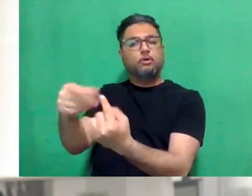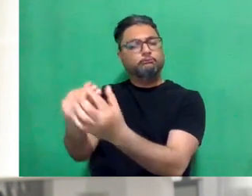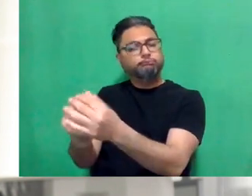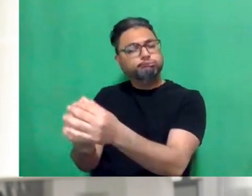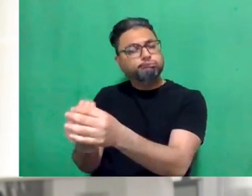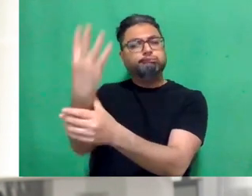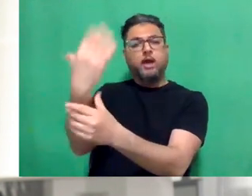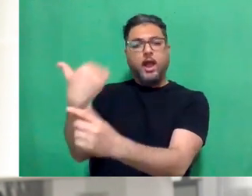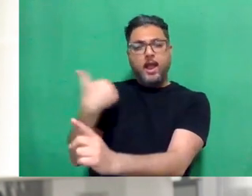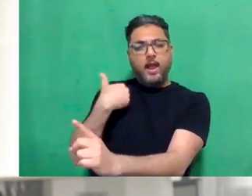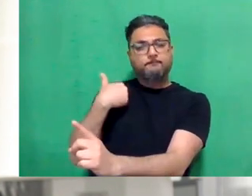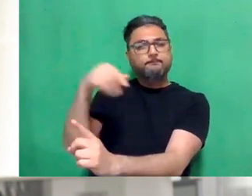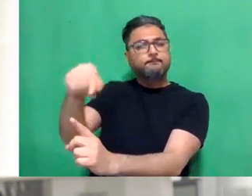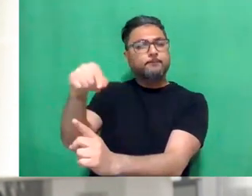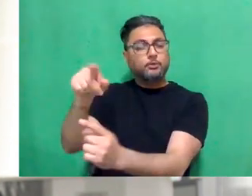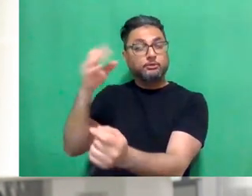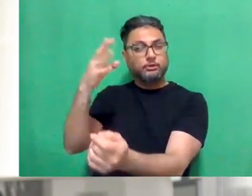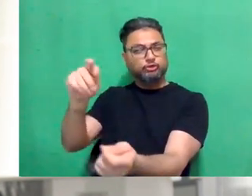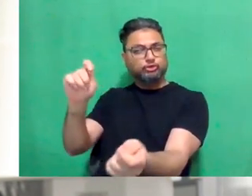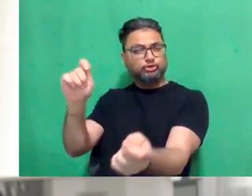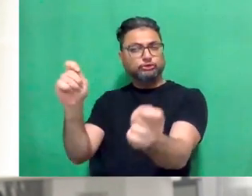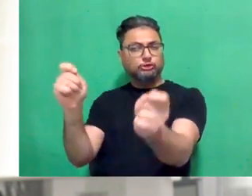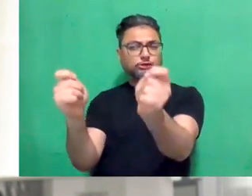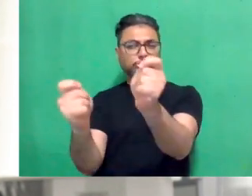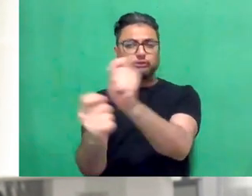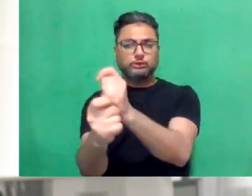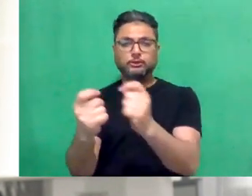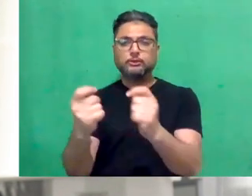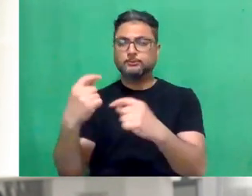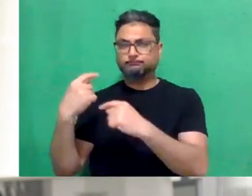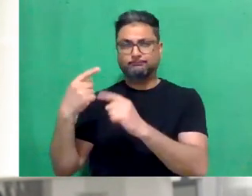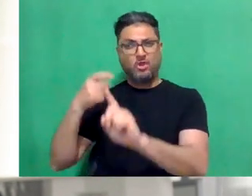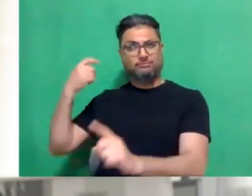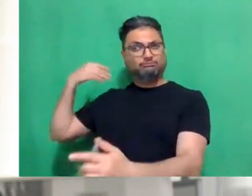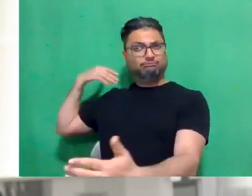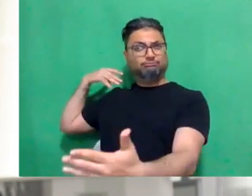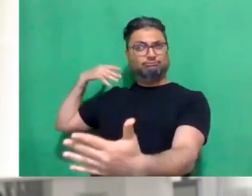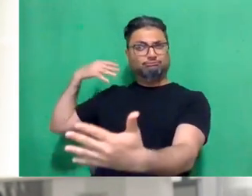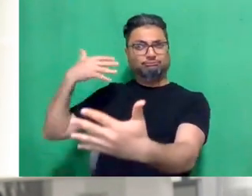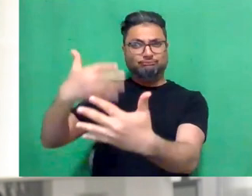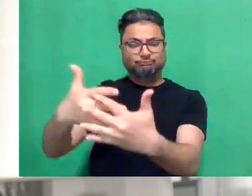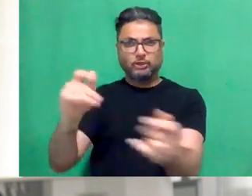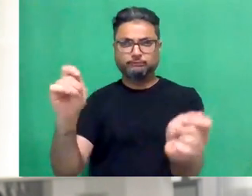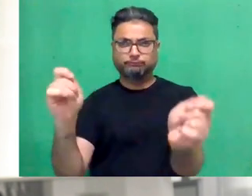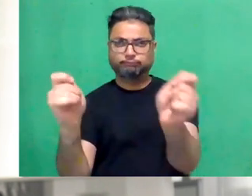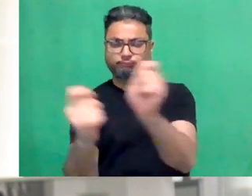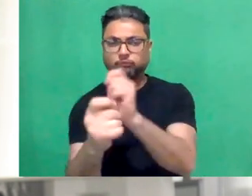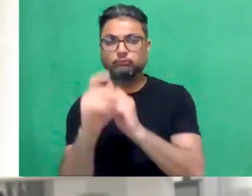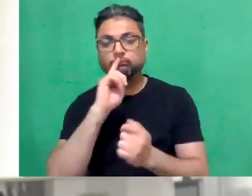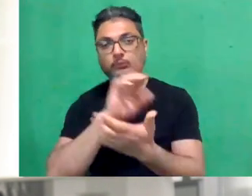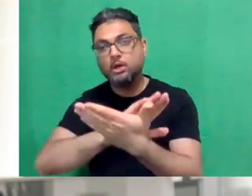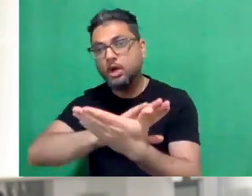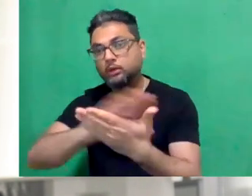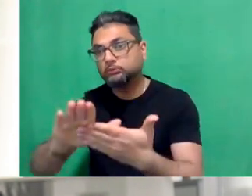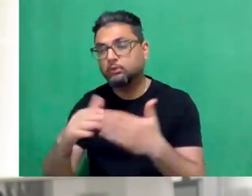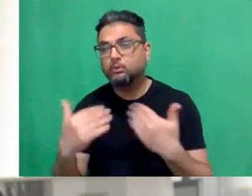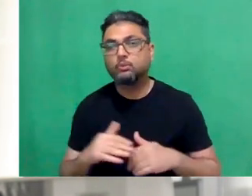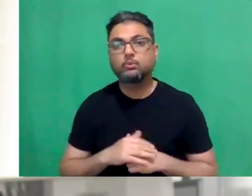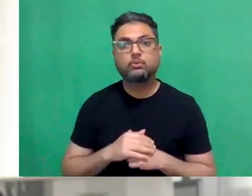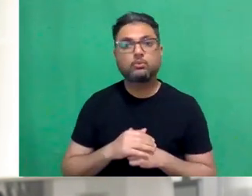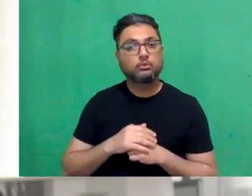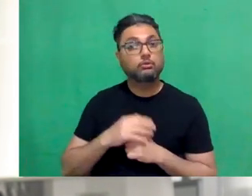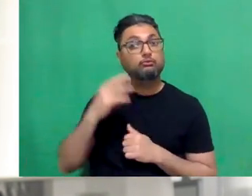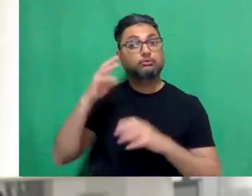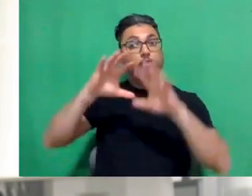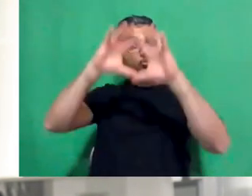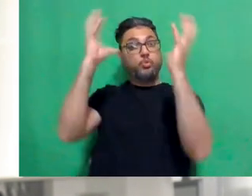I started, and after a year full of uncertainty, I'm sure we all realize that our world may never be the same again. And